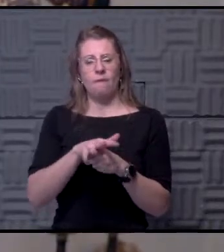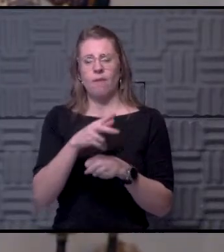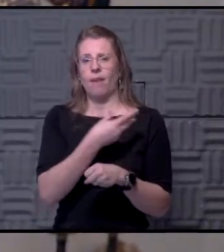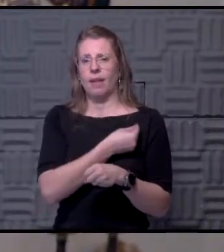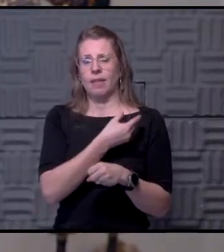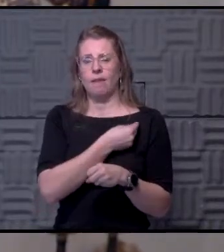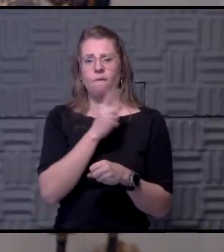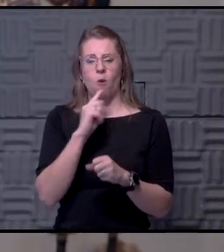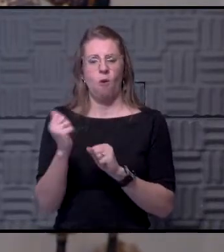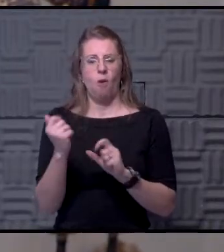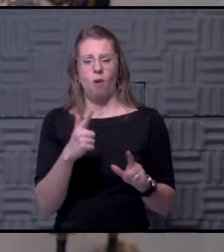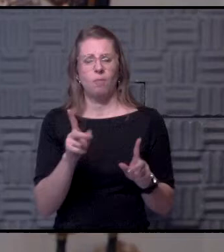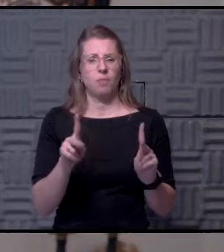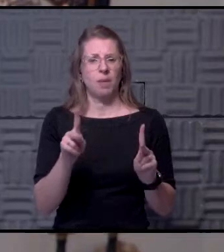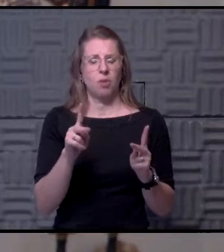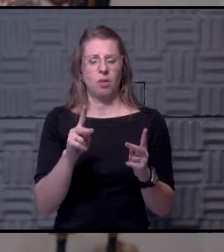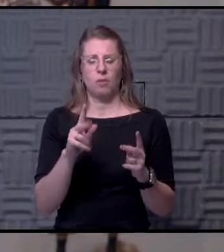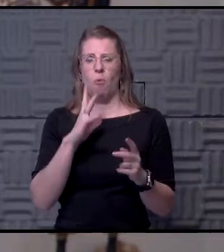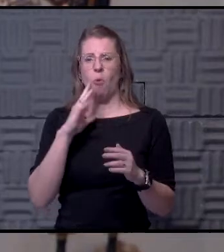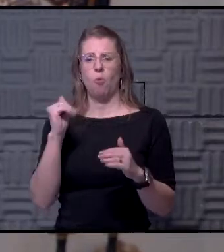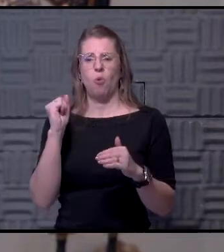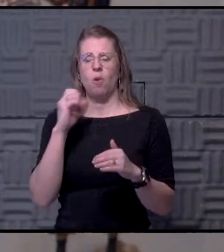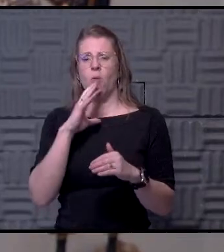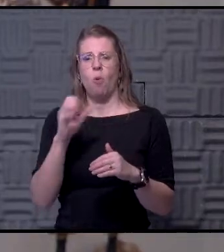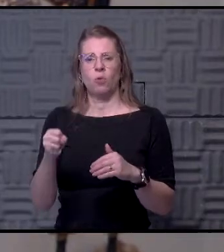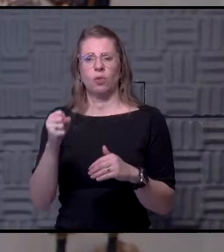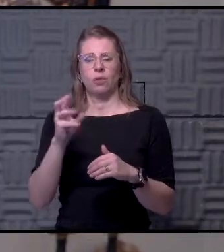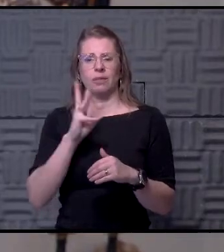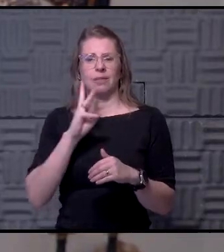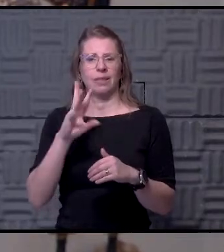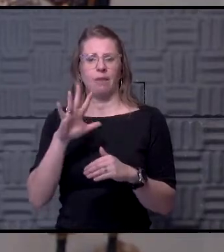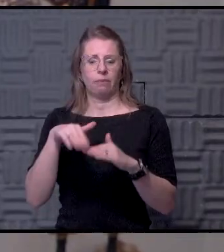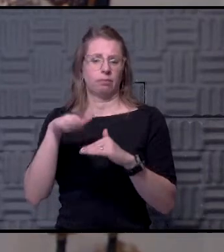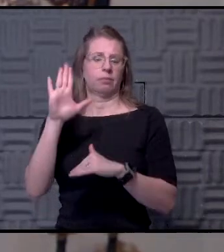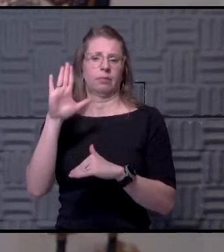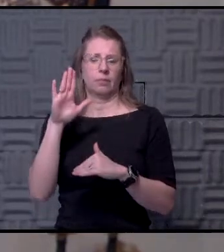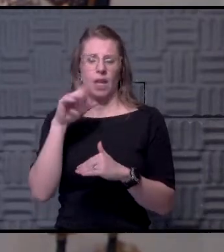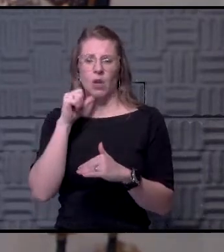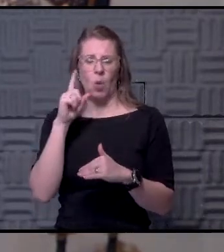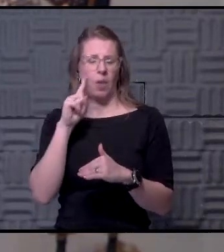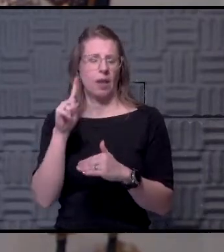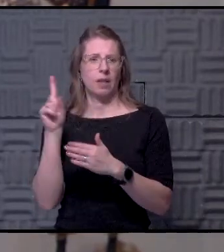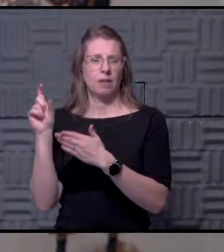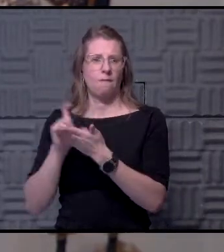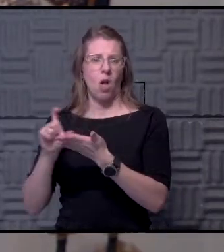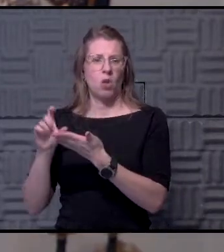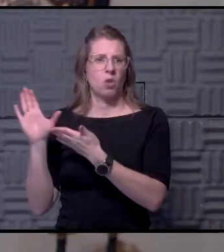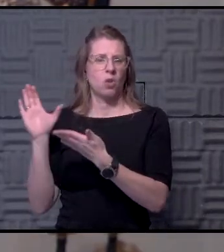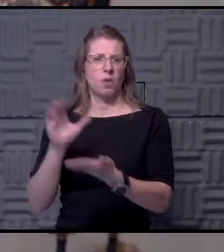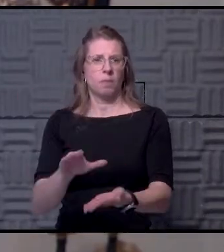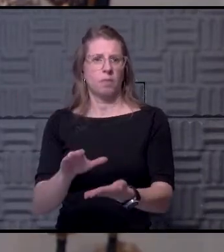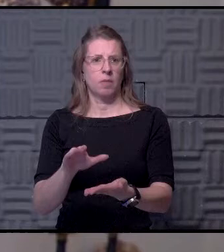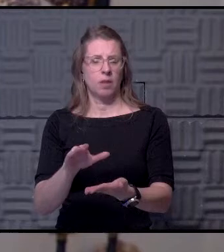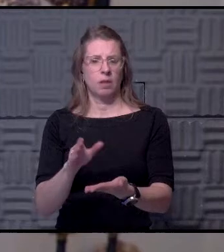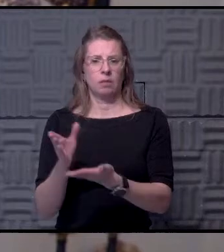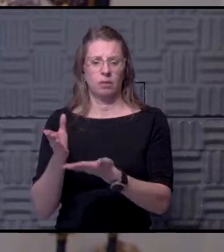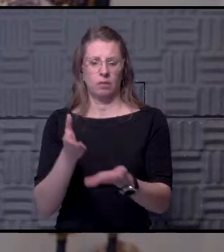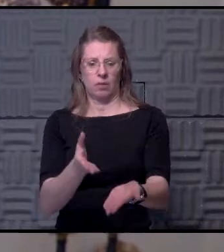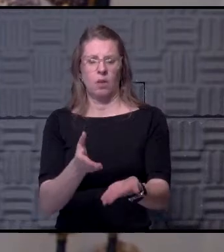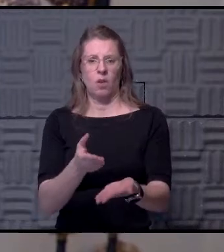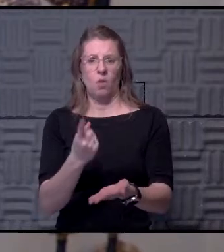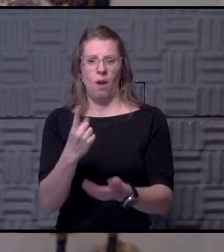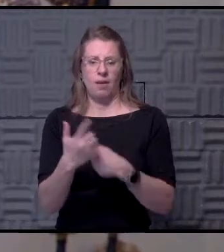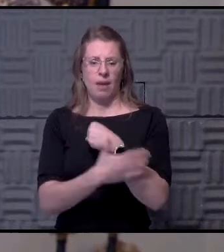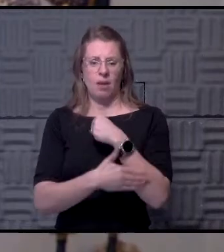people to be vaccinated. I don't think it's a vaccine volume going into a county, for example, that's the